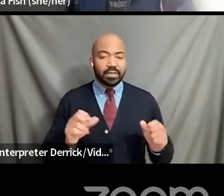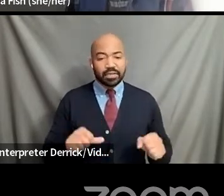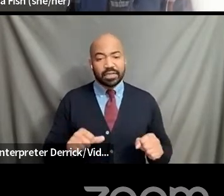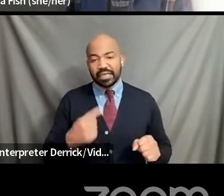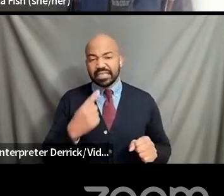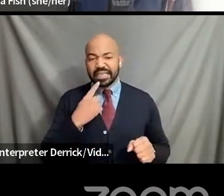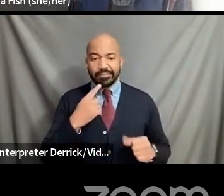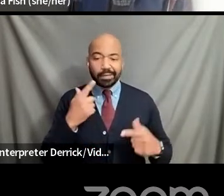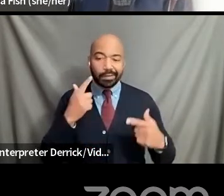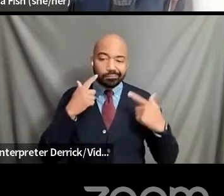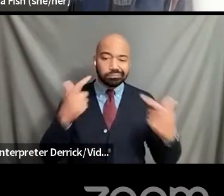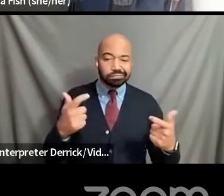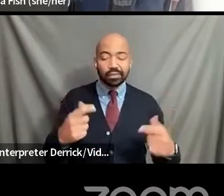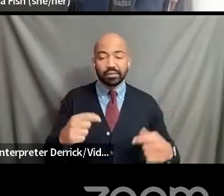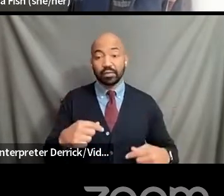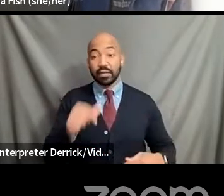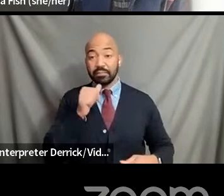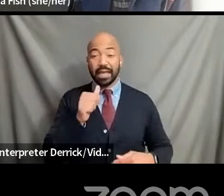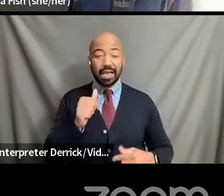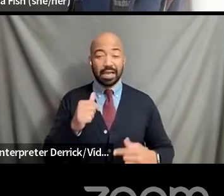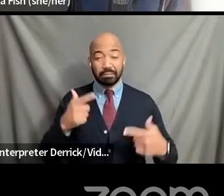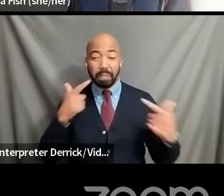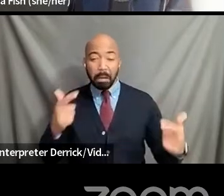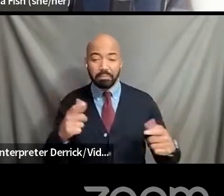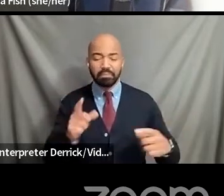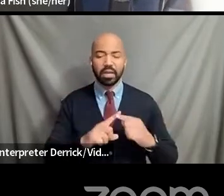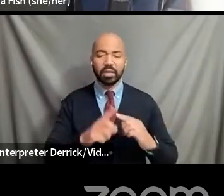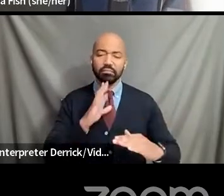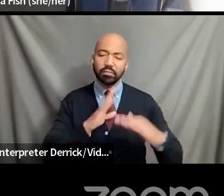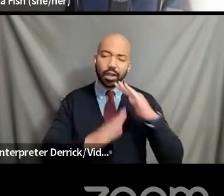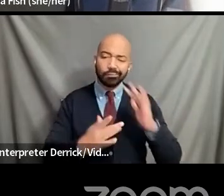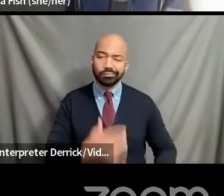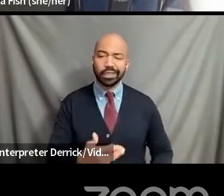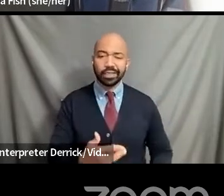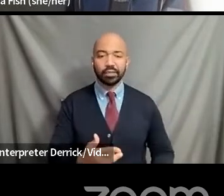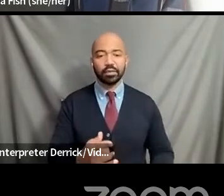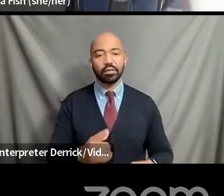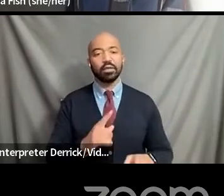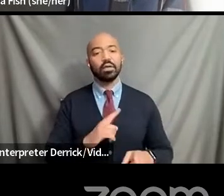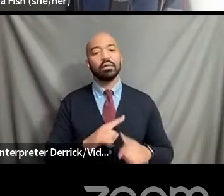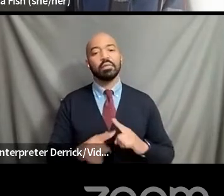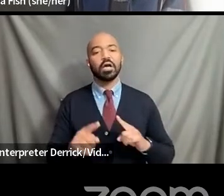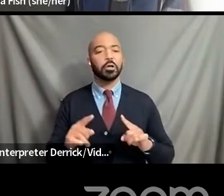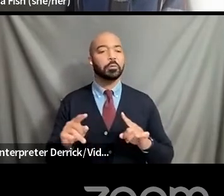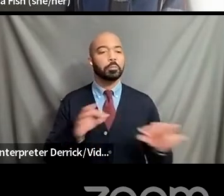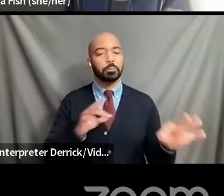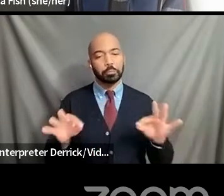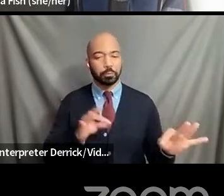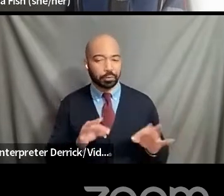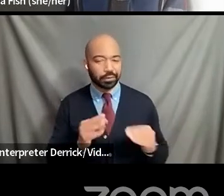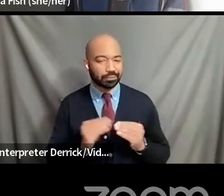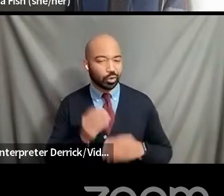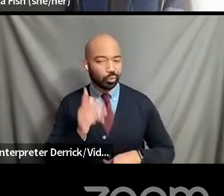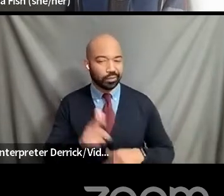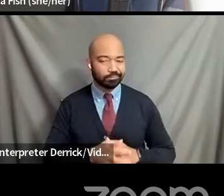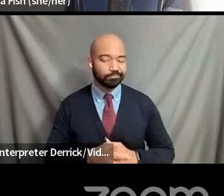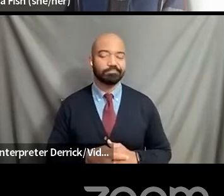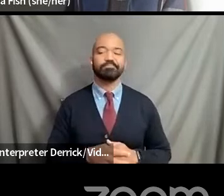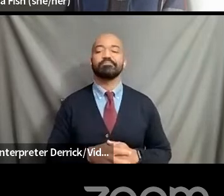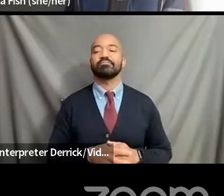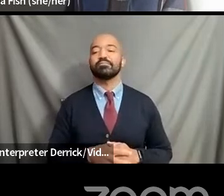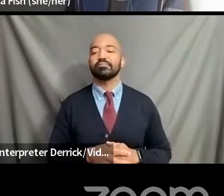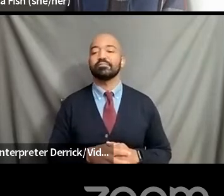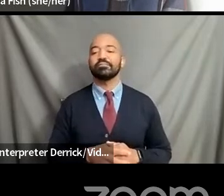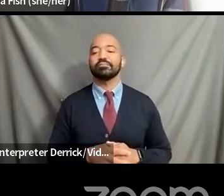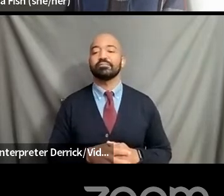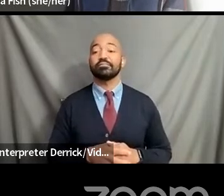little arrogant. I'm not an arrogant person. I'm very humble, but in this case, I'll take it as that. So so first